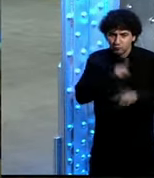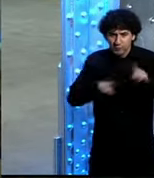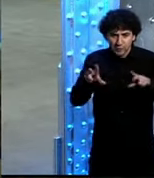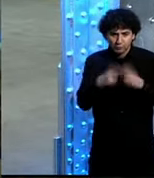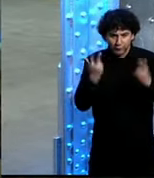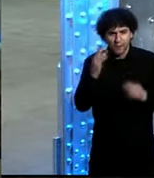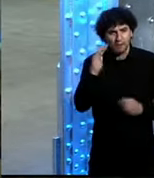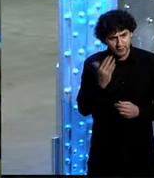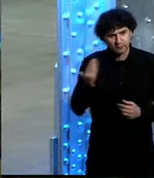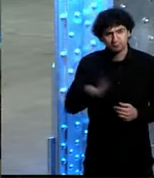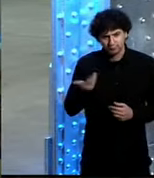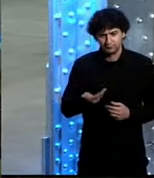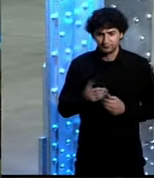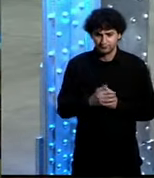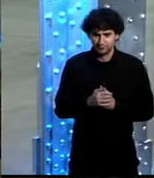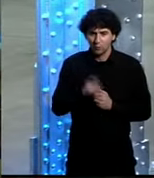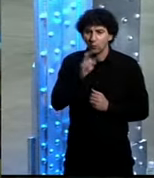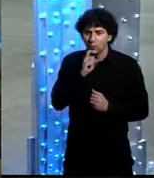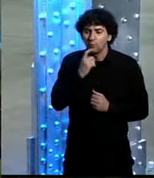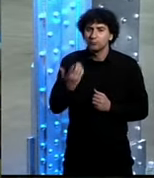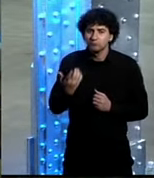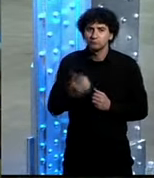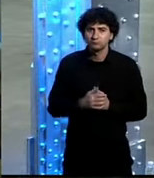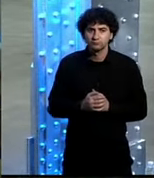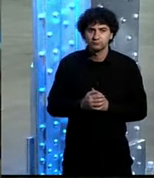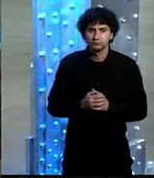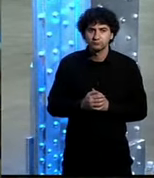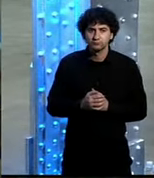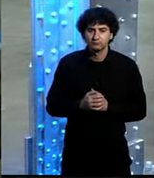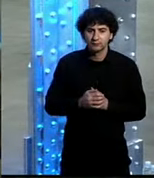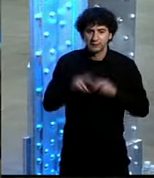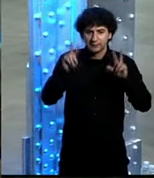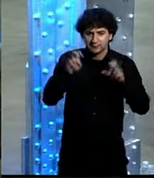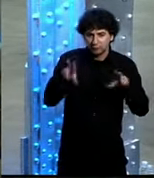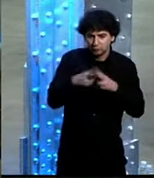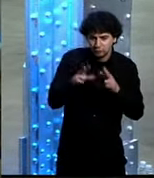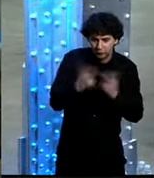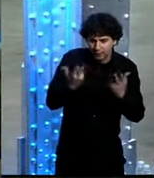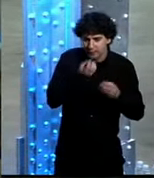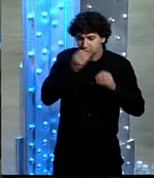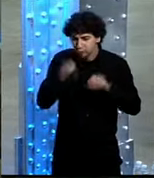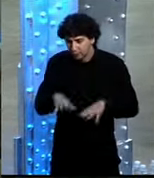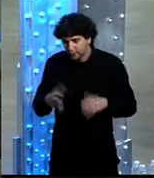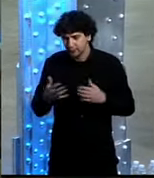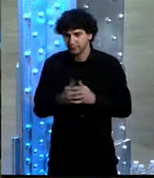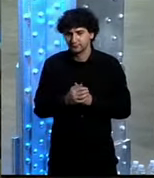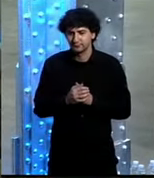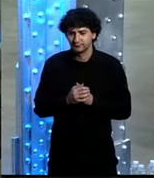talk about current concerns for society, such as, I don't know, unemployment, social